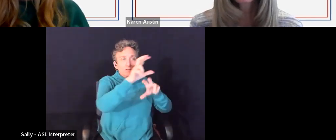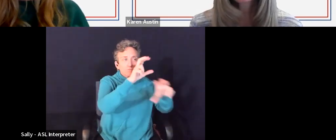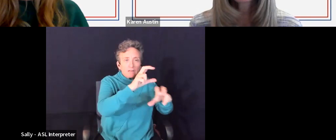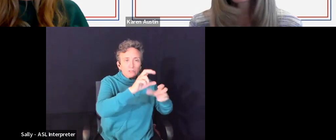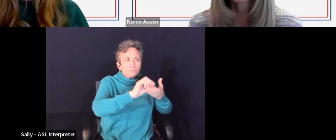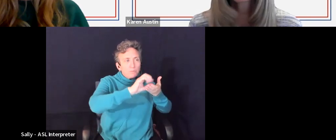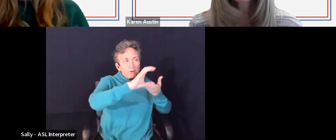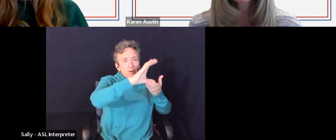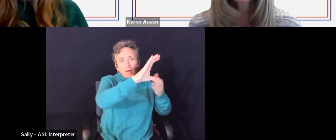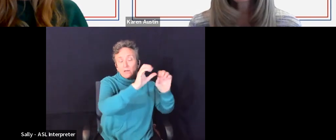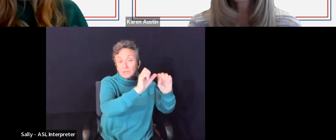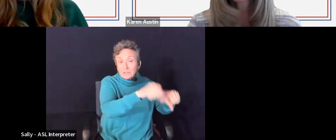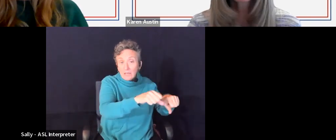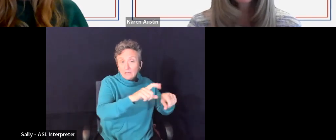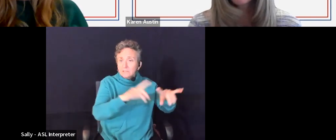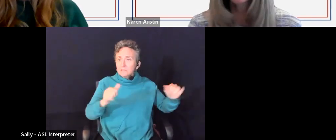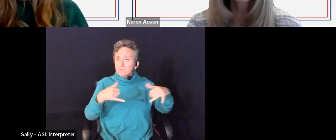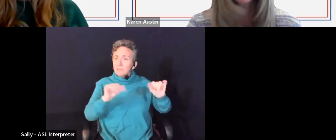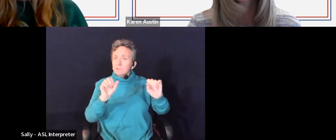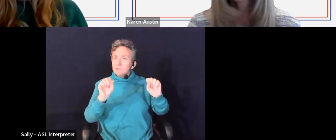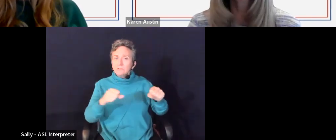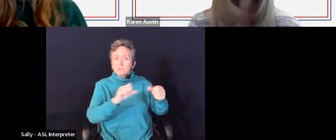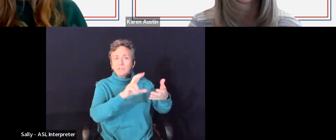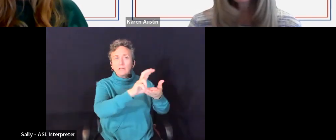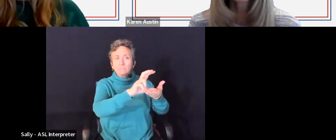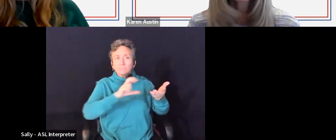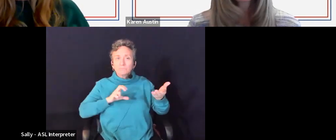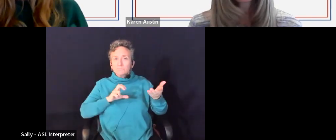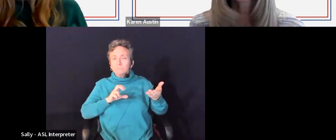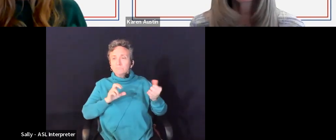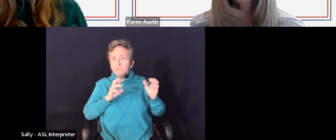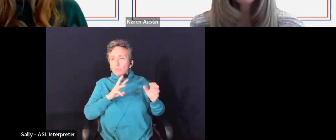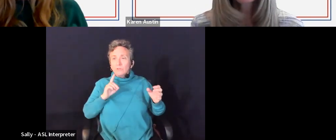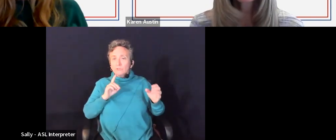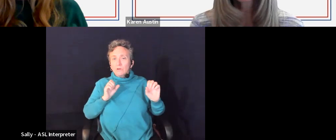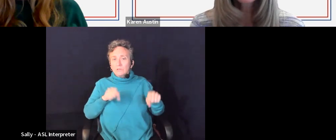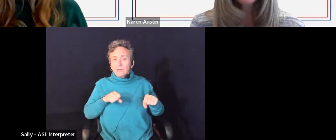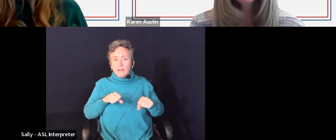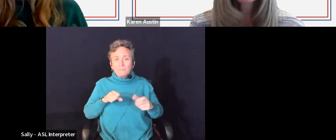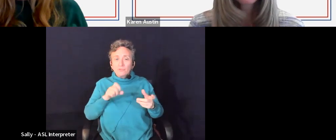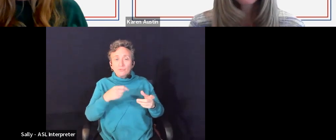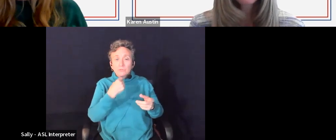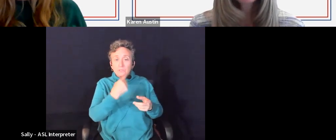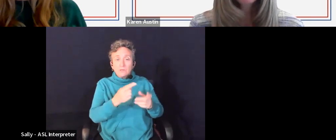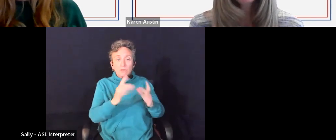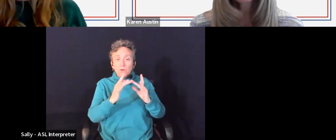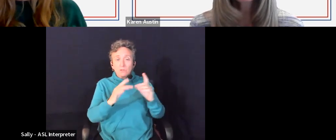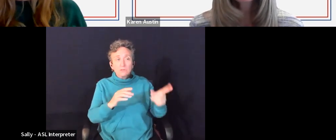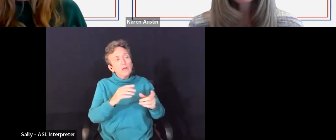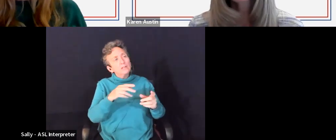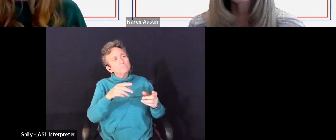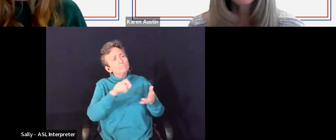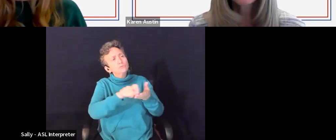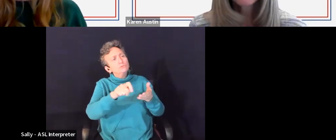options. But you're gonna go online and you're gonna say, either cut me a check